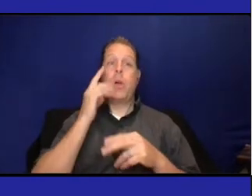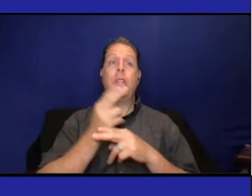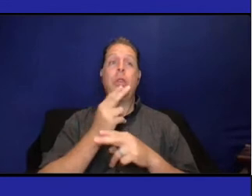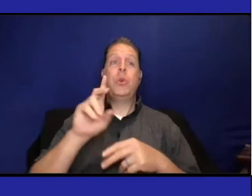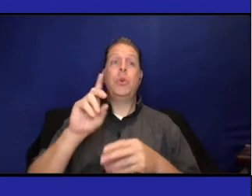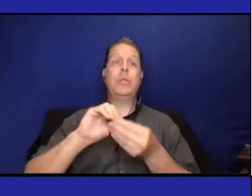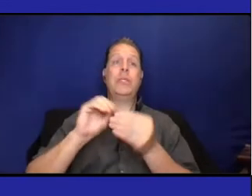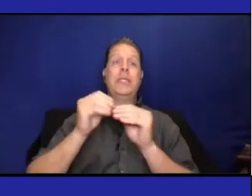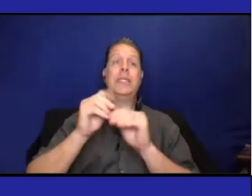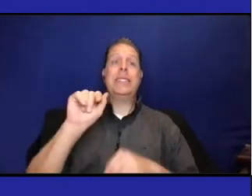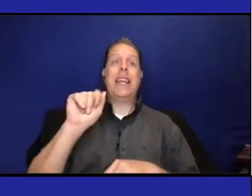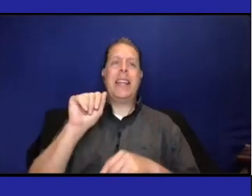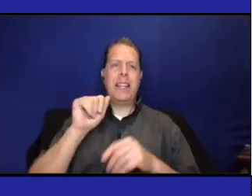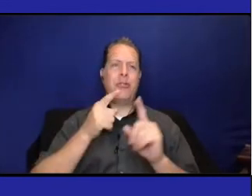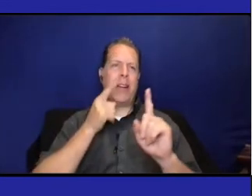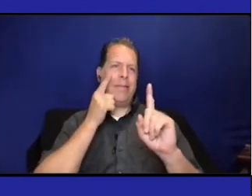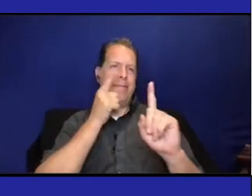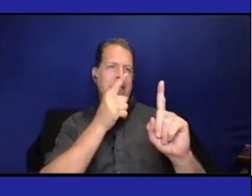to the goal.